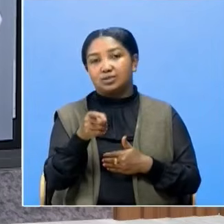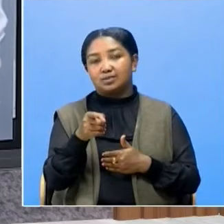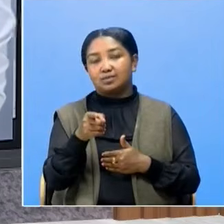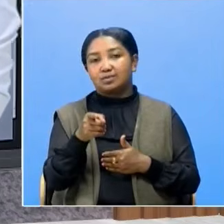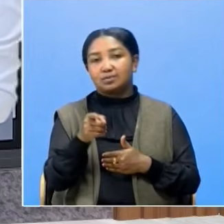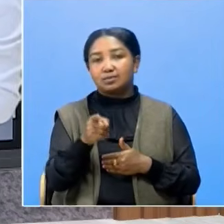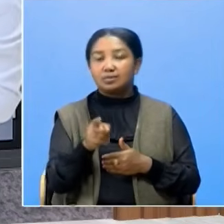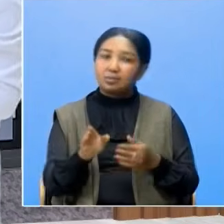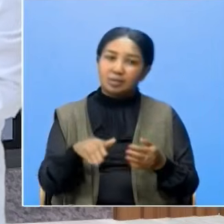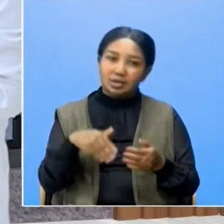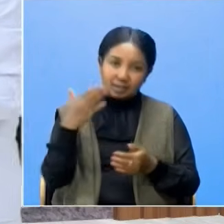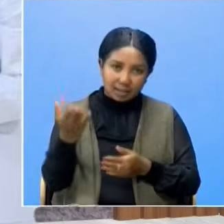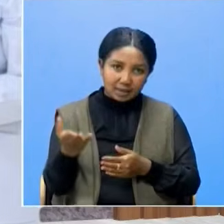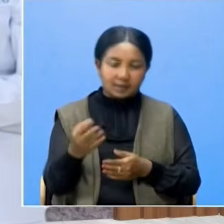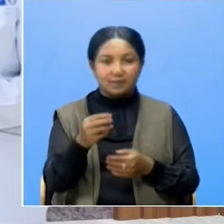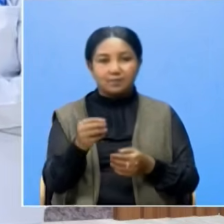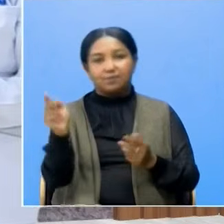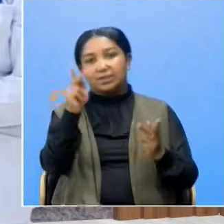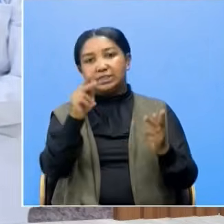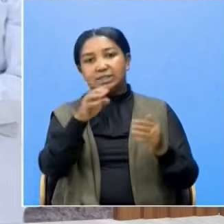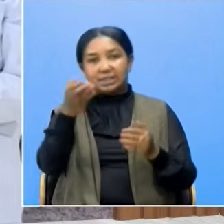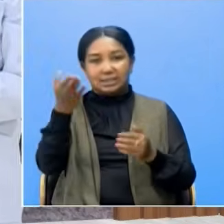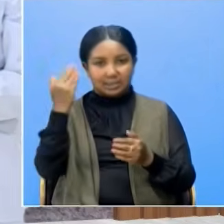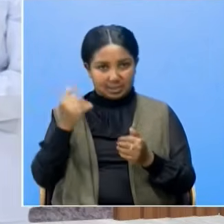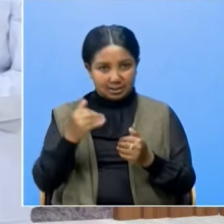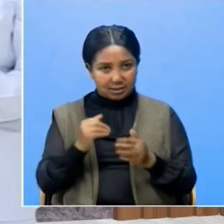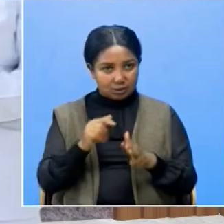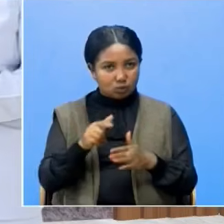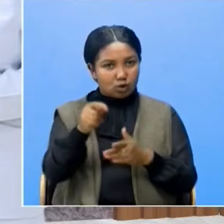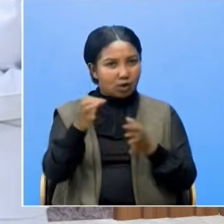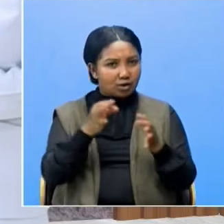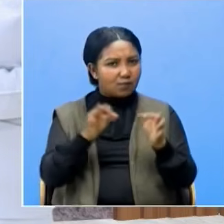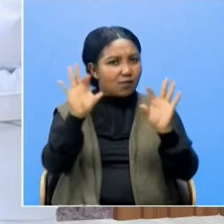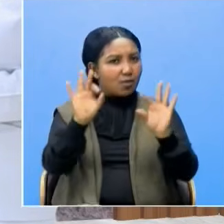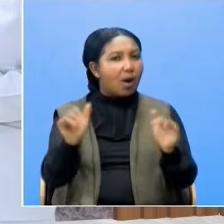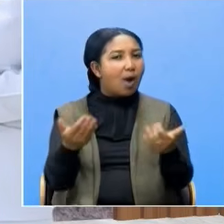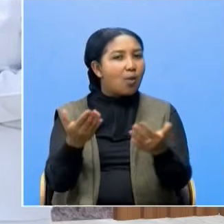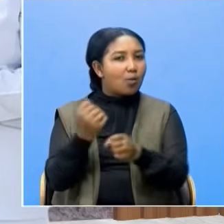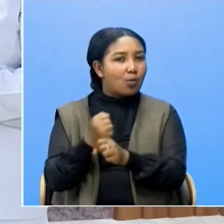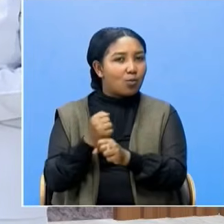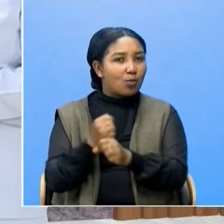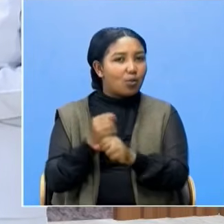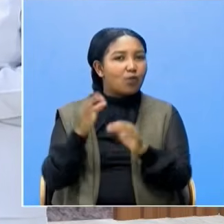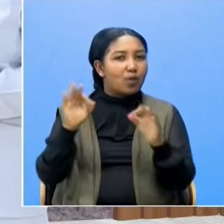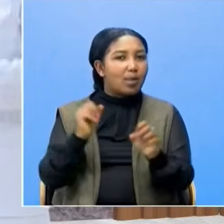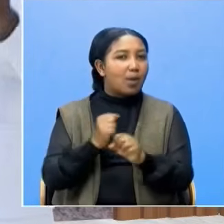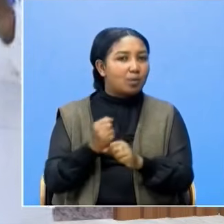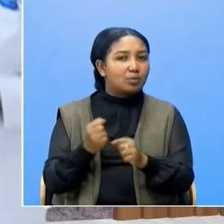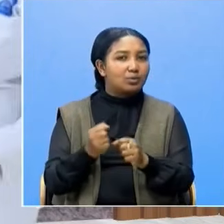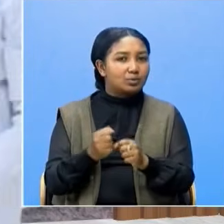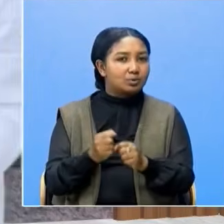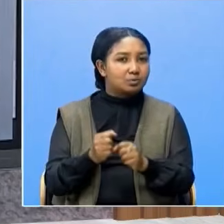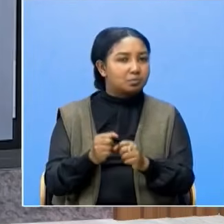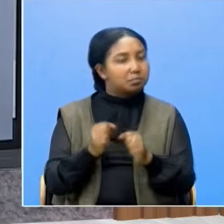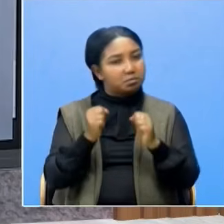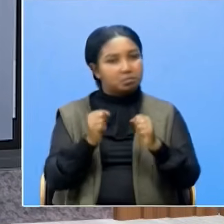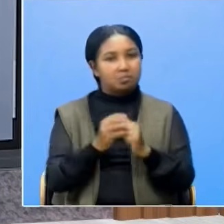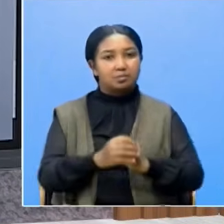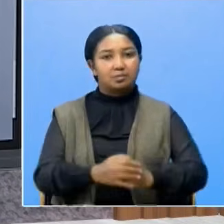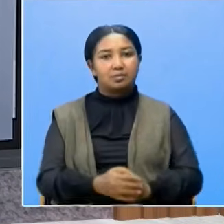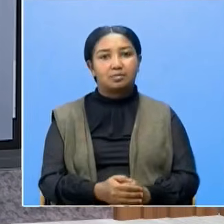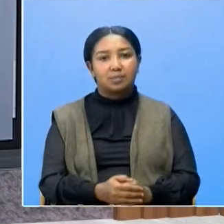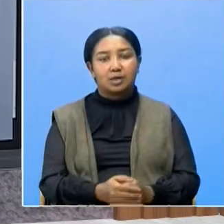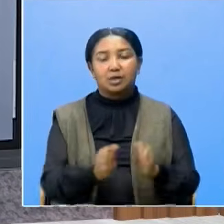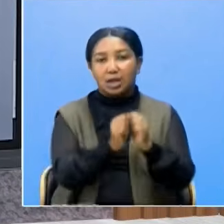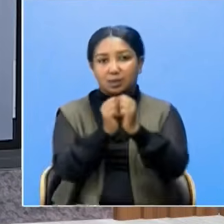yes? And visited. So can we tell the form from these examples? Yes, we can. Very good. Let's